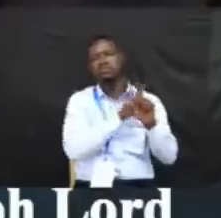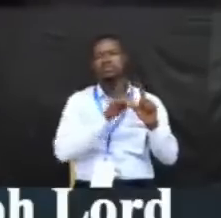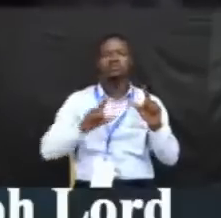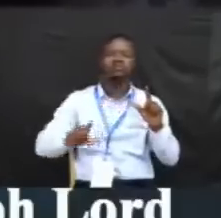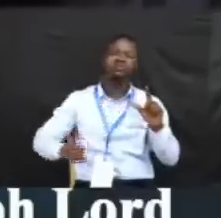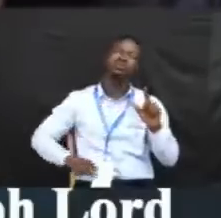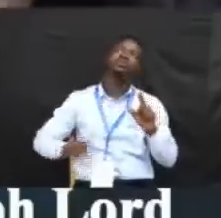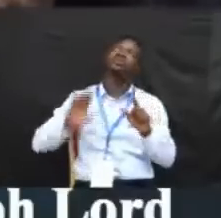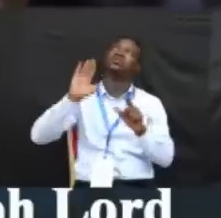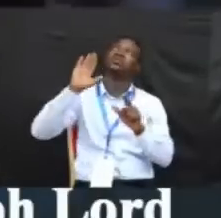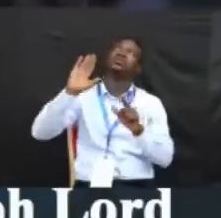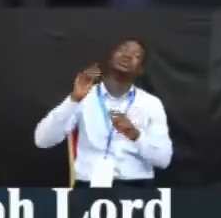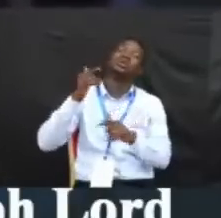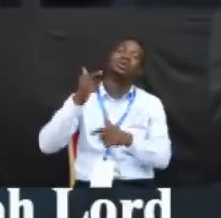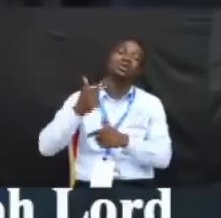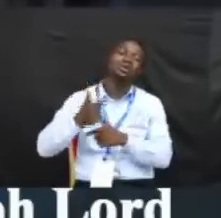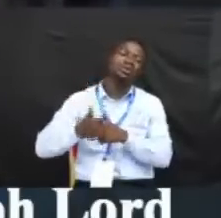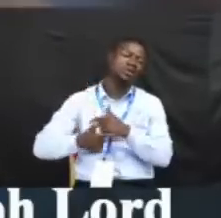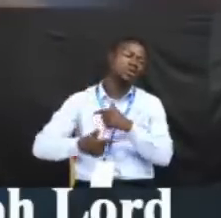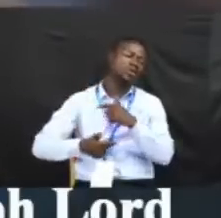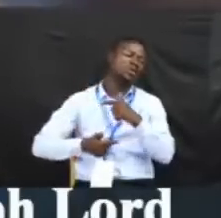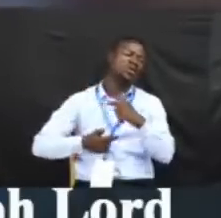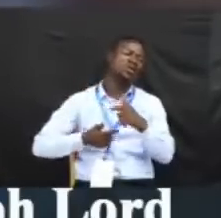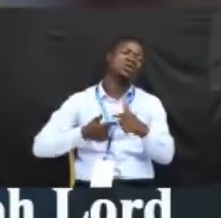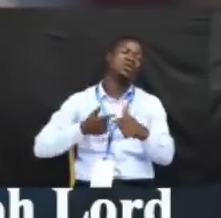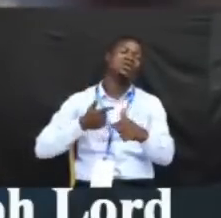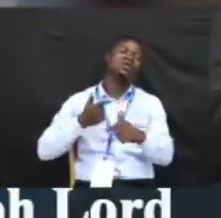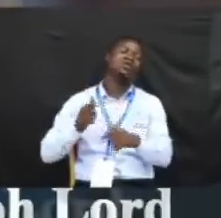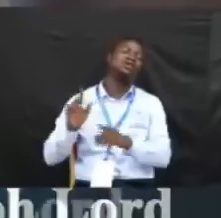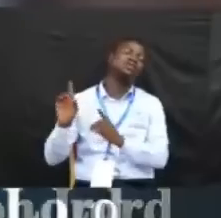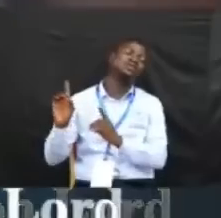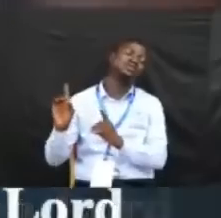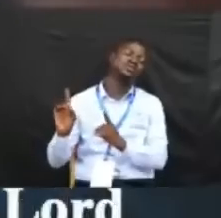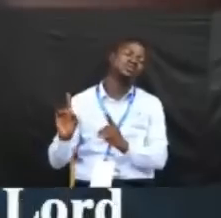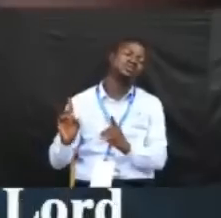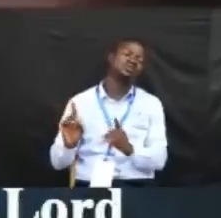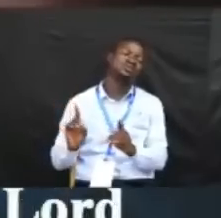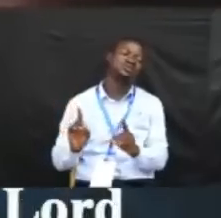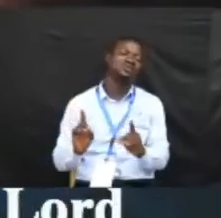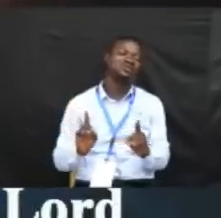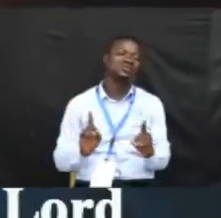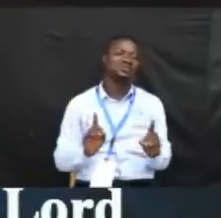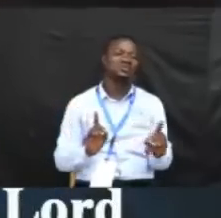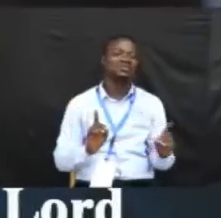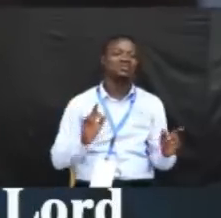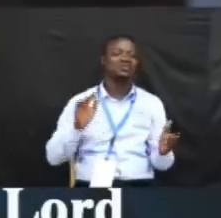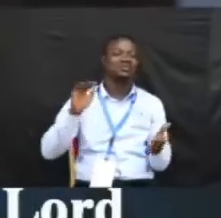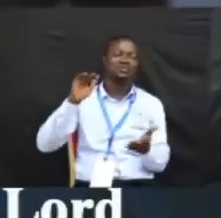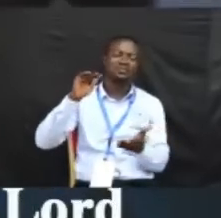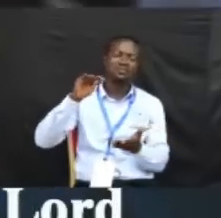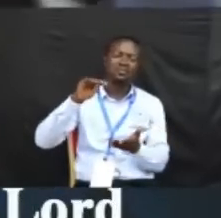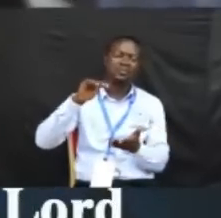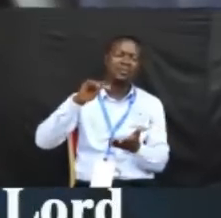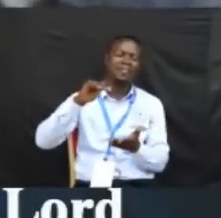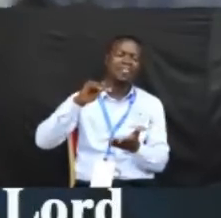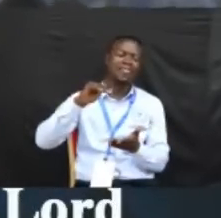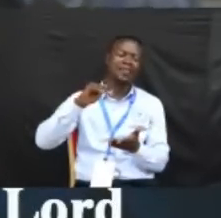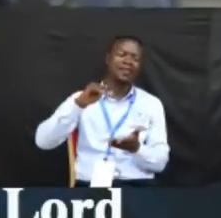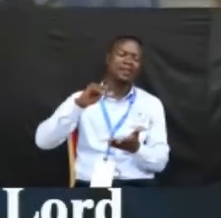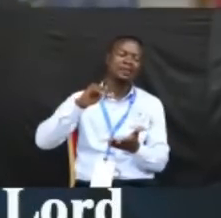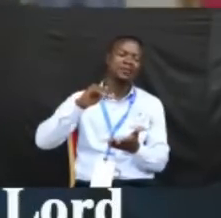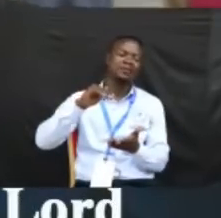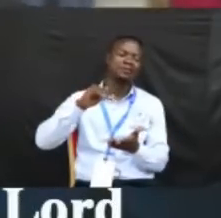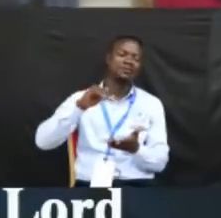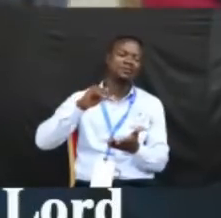Oh, your face has died again.